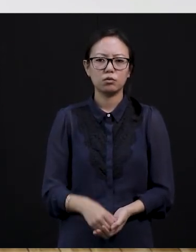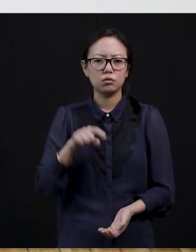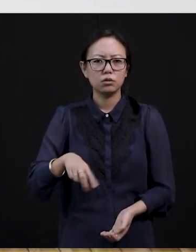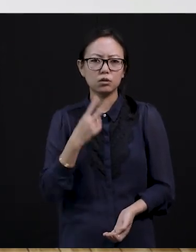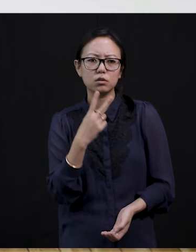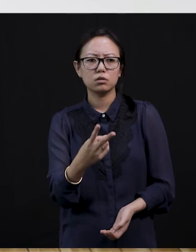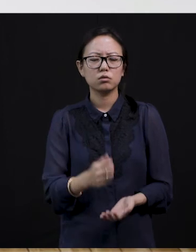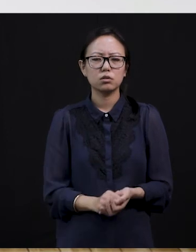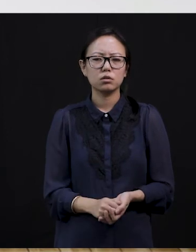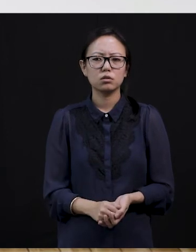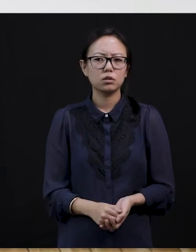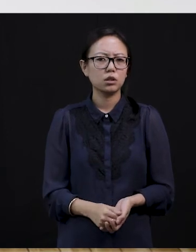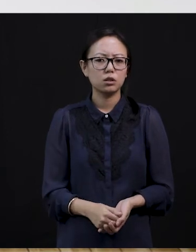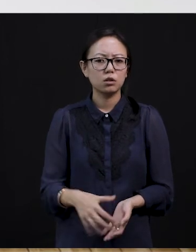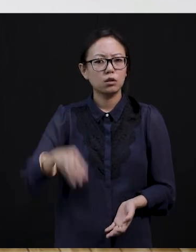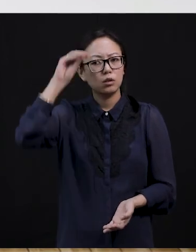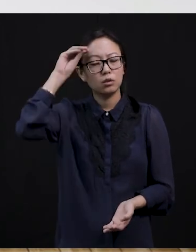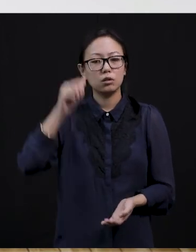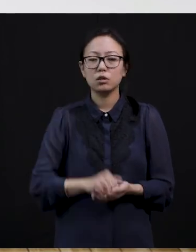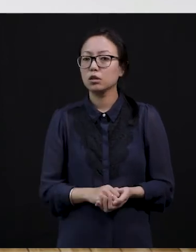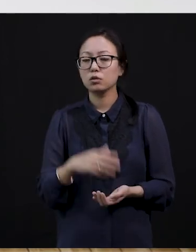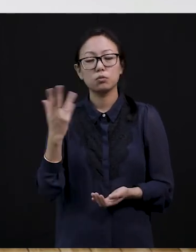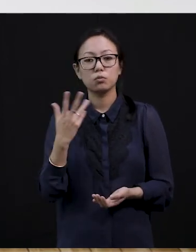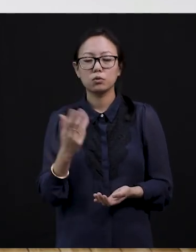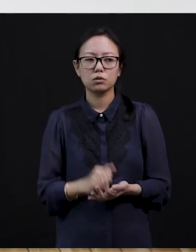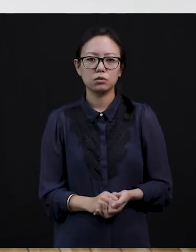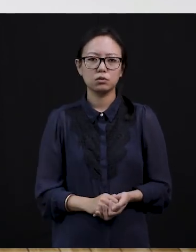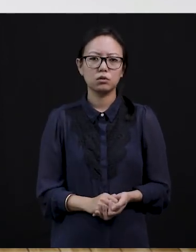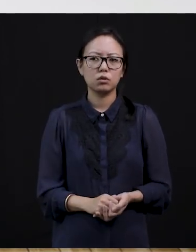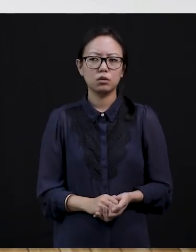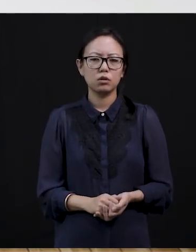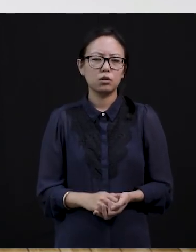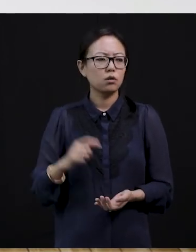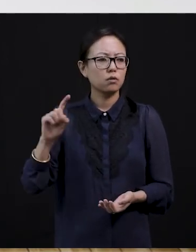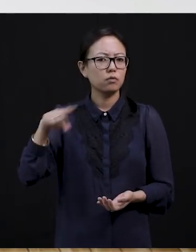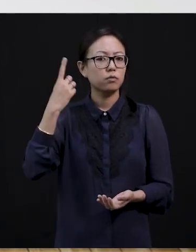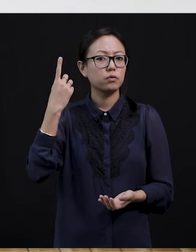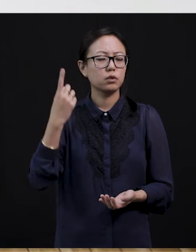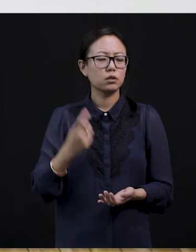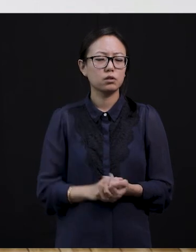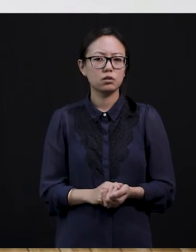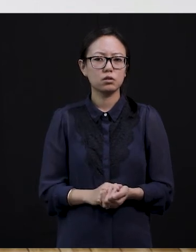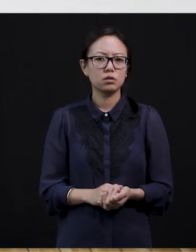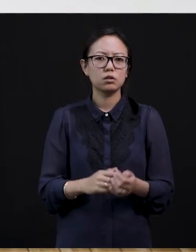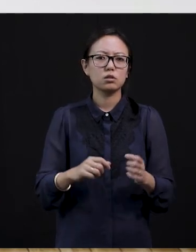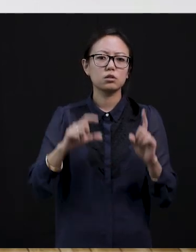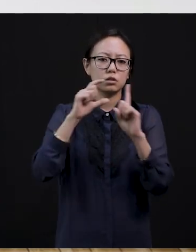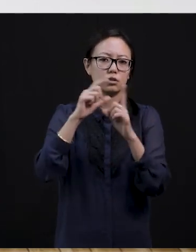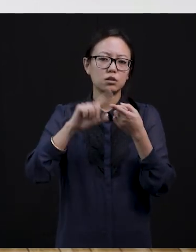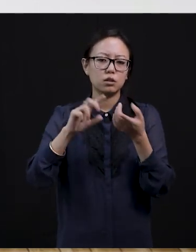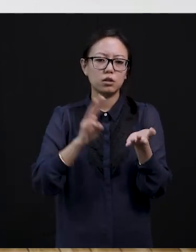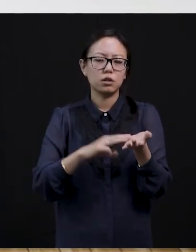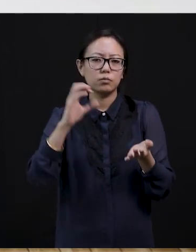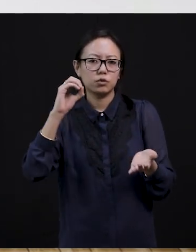all we have learned and what all have we done today. So first one is the word democracy, that